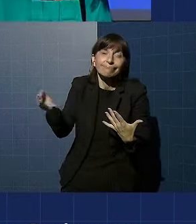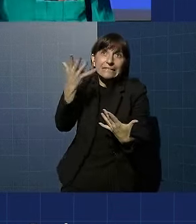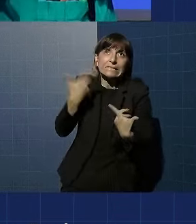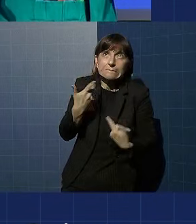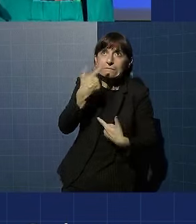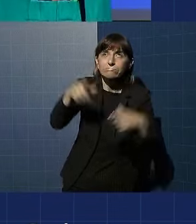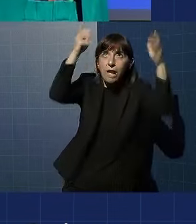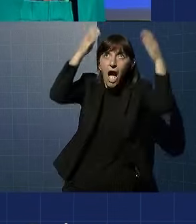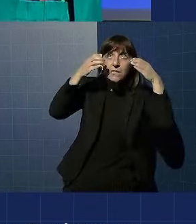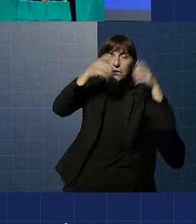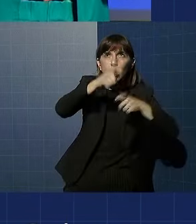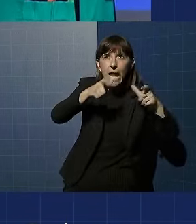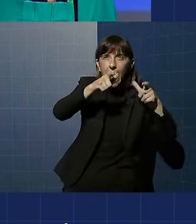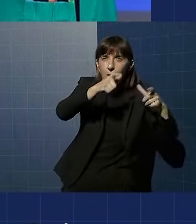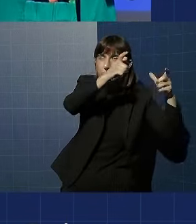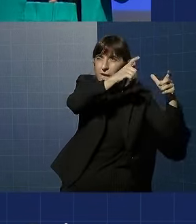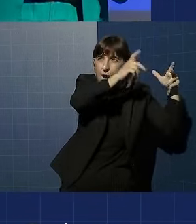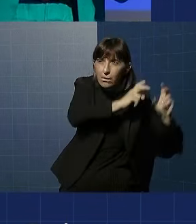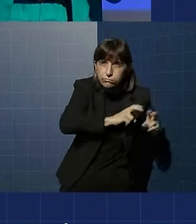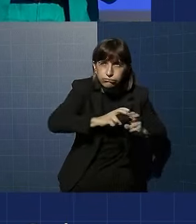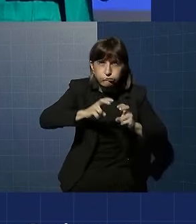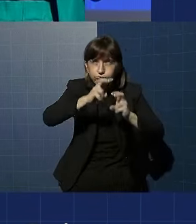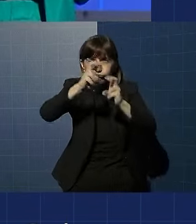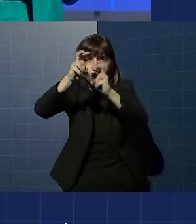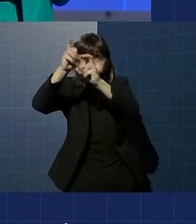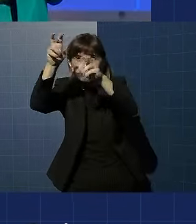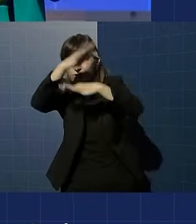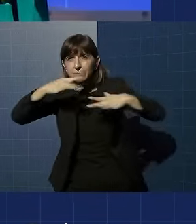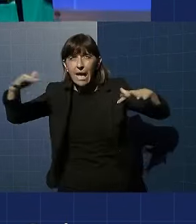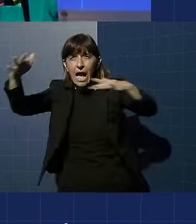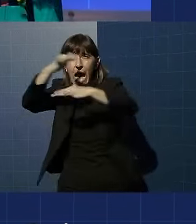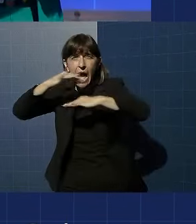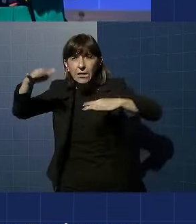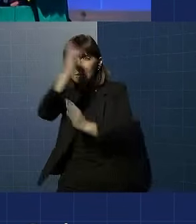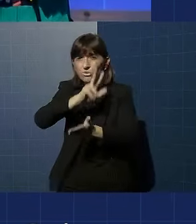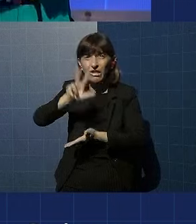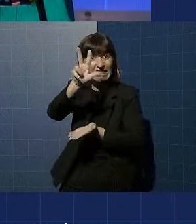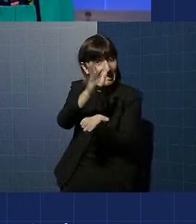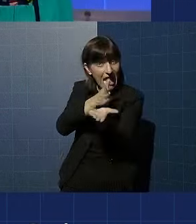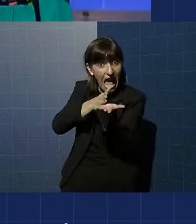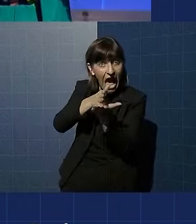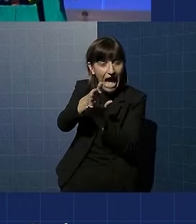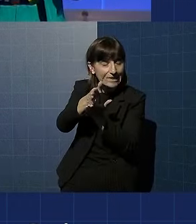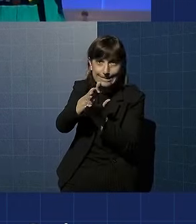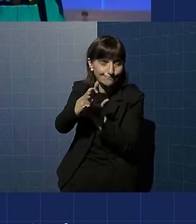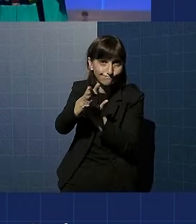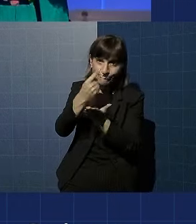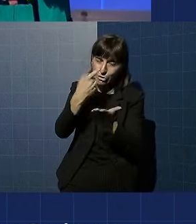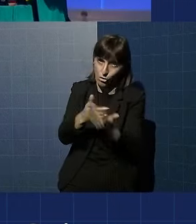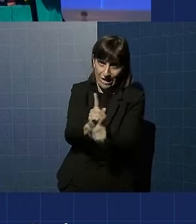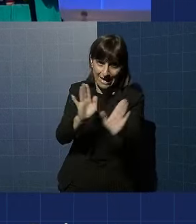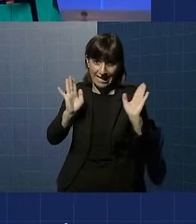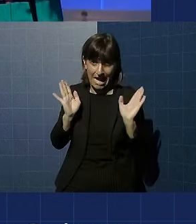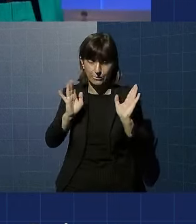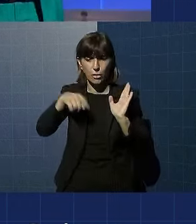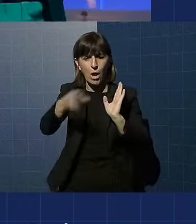are disorientated and that there is space motion sickness. So maybe some people get sick on a bus or in the car or